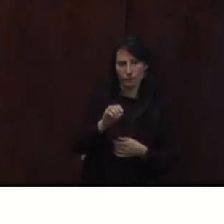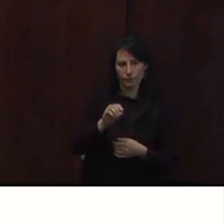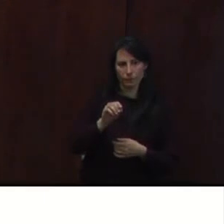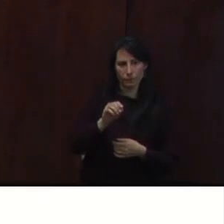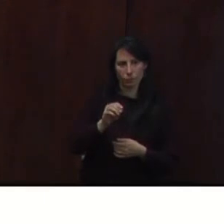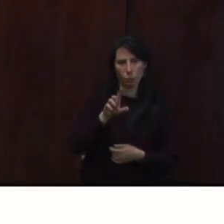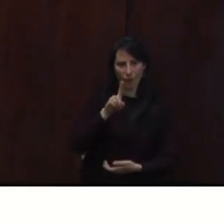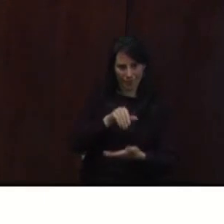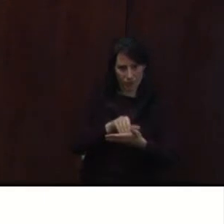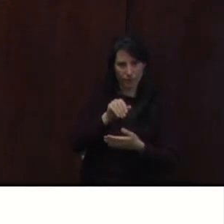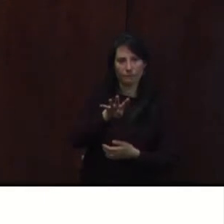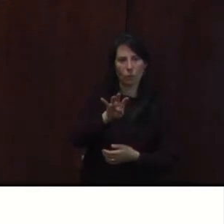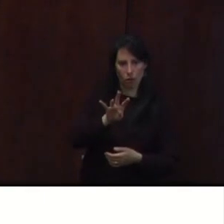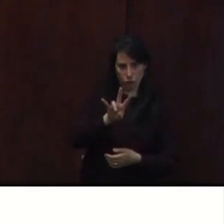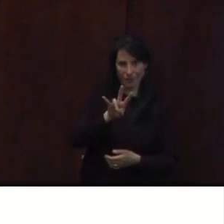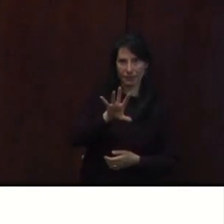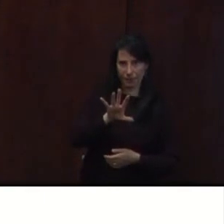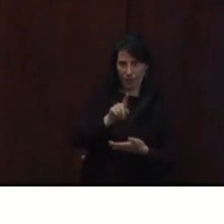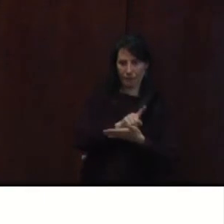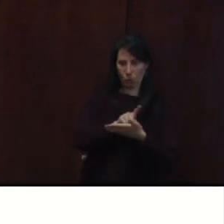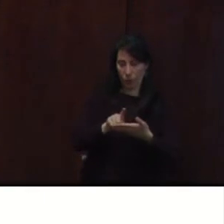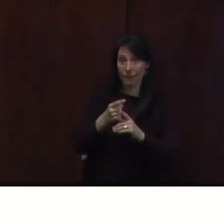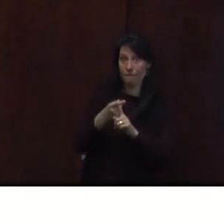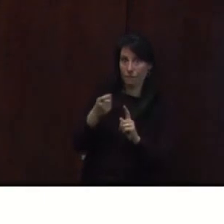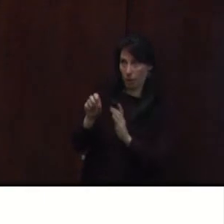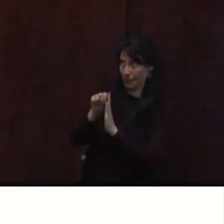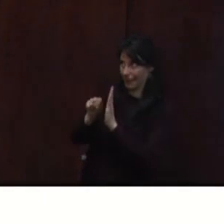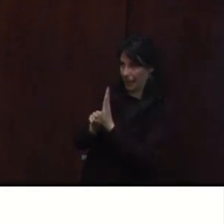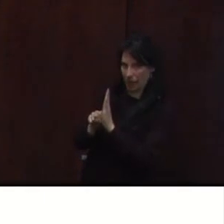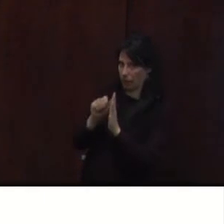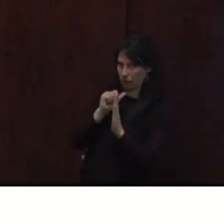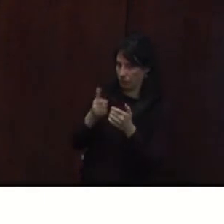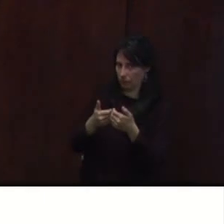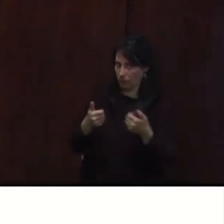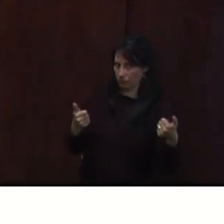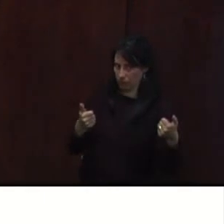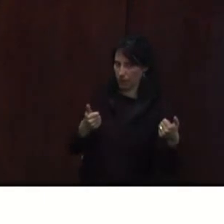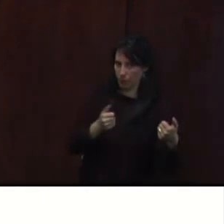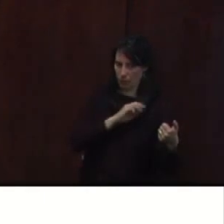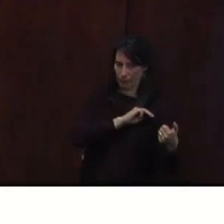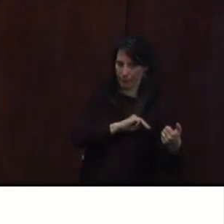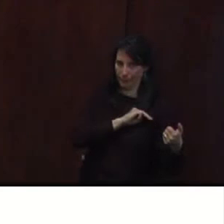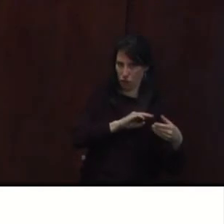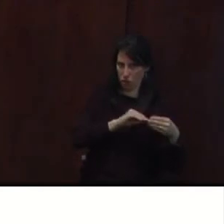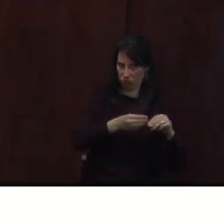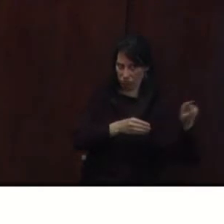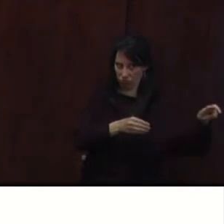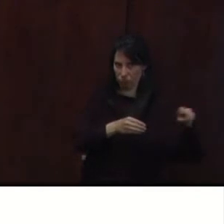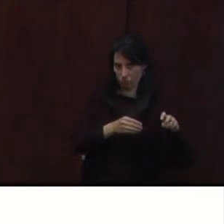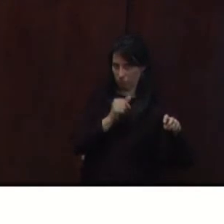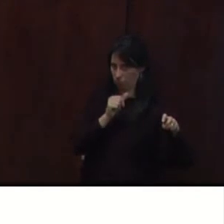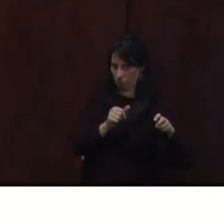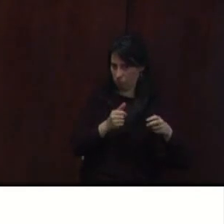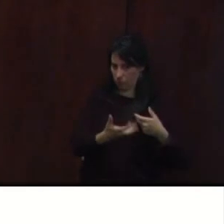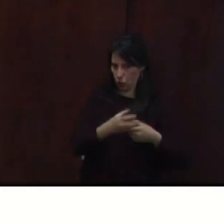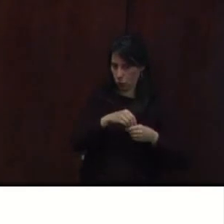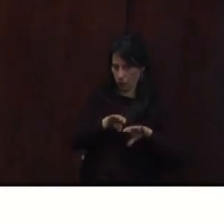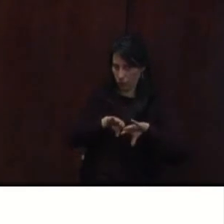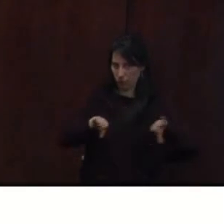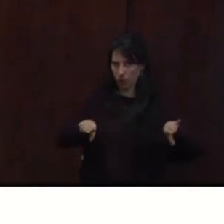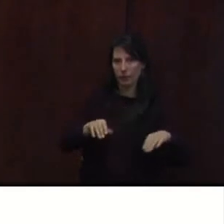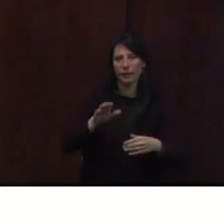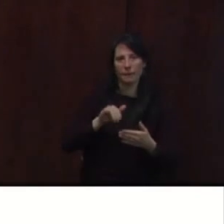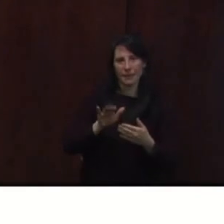with that's from the state, not accounting the mission transfer, which is $5,900 a month, which puts us